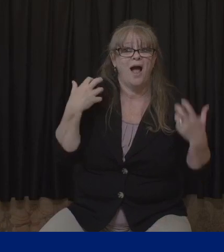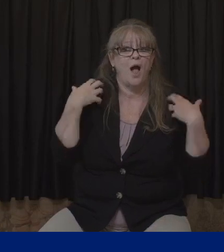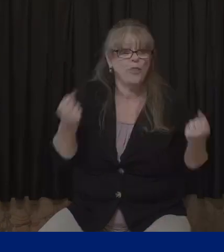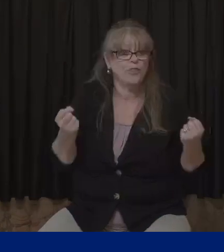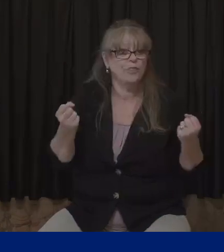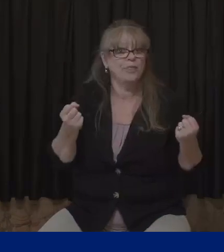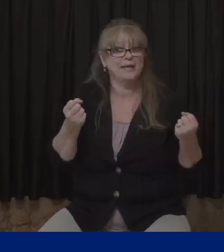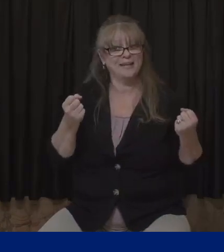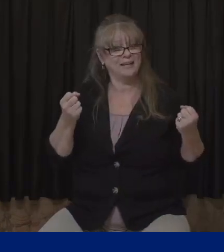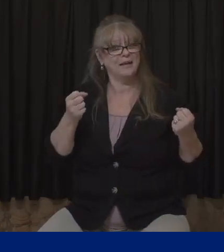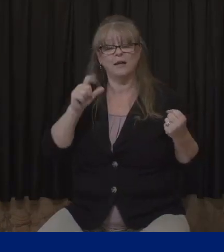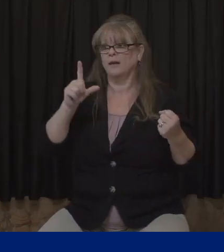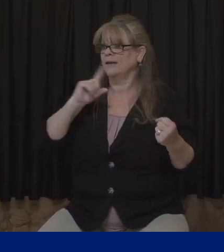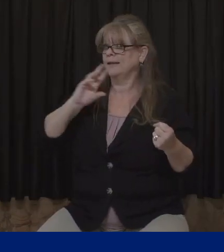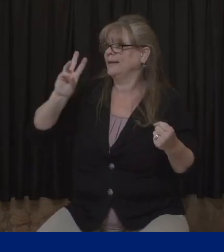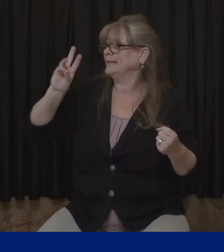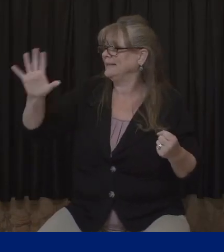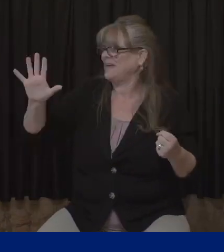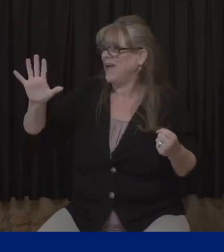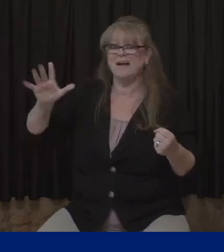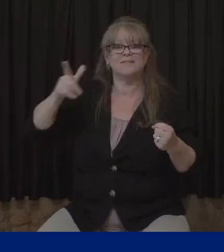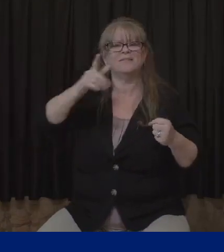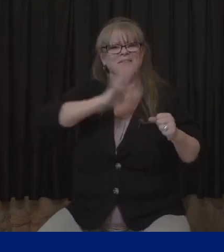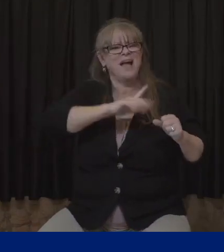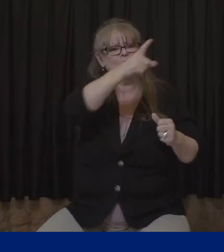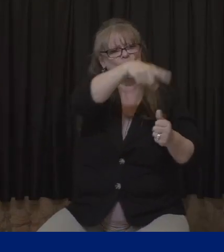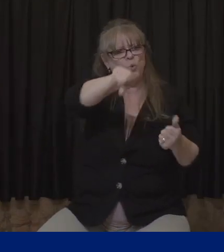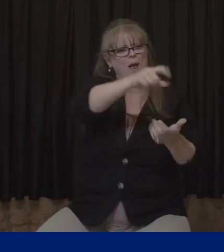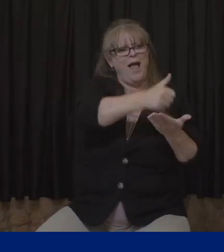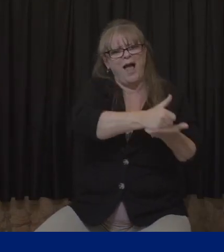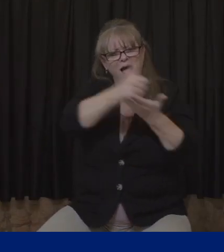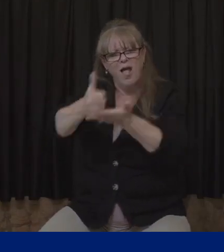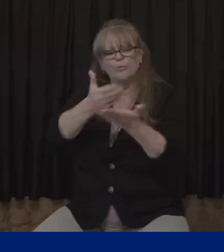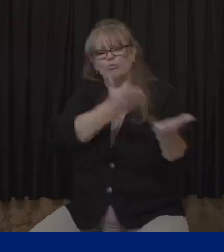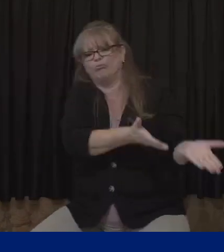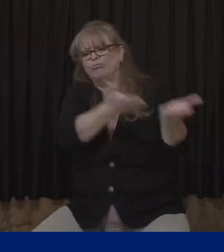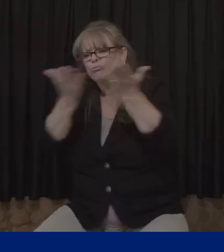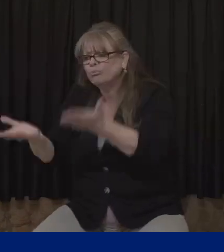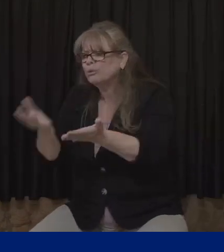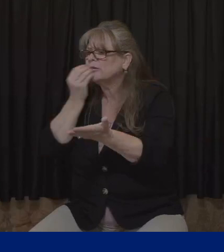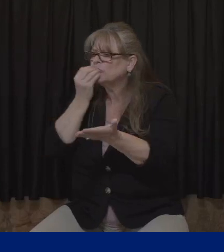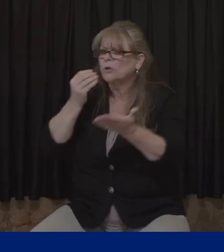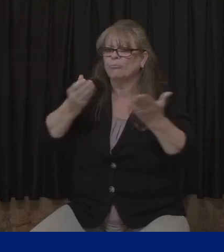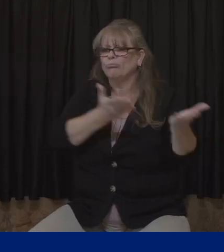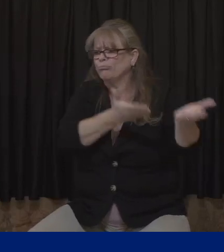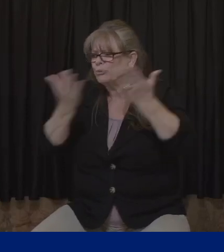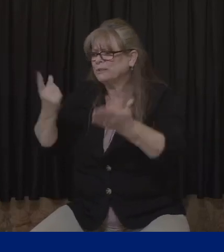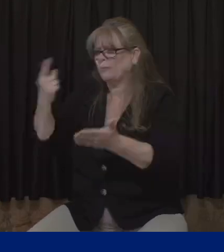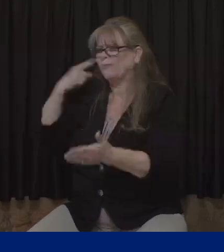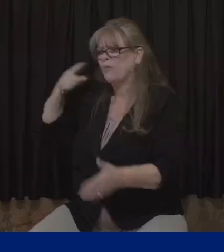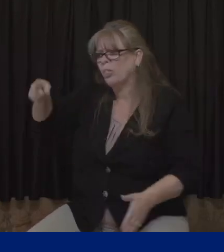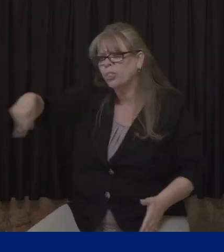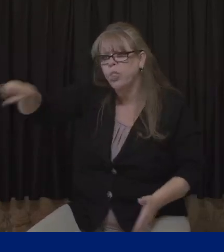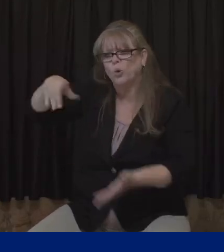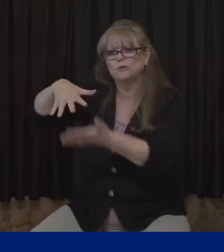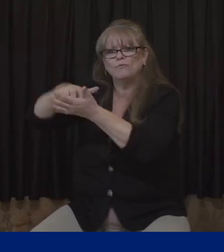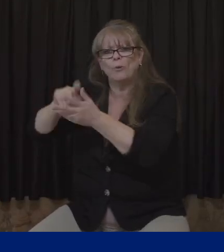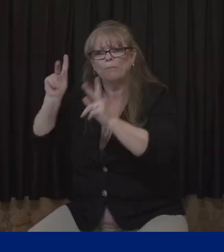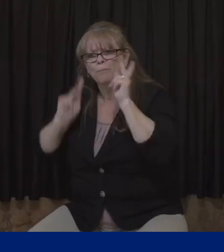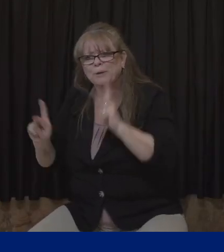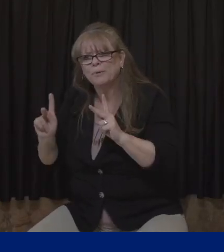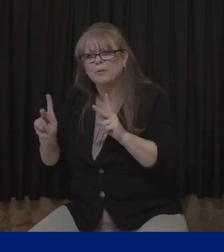neighbor, can I bring groceries to your door so you don't need to go out? Or can I teach you how to use Instacart or some delivery service so that you don't need to go